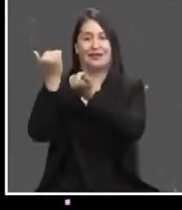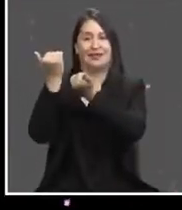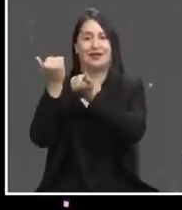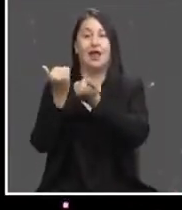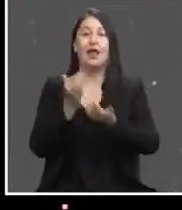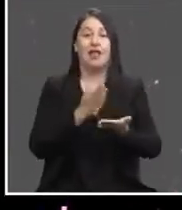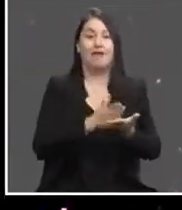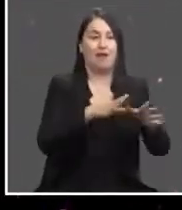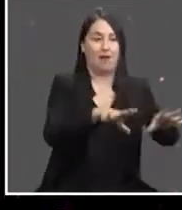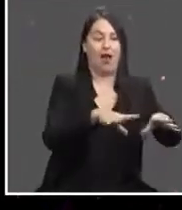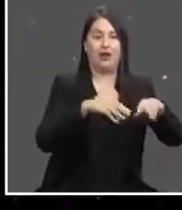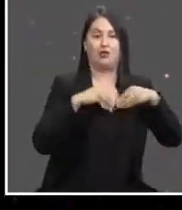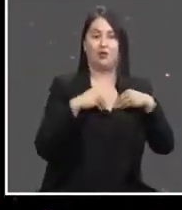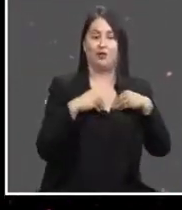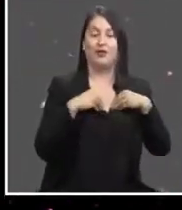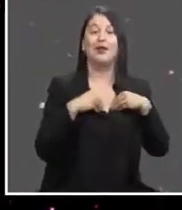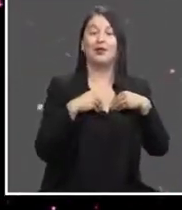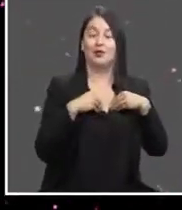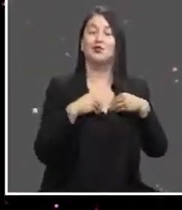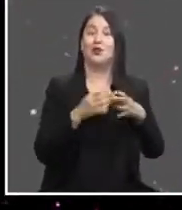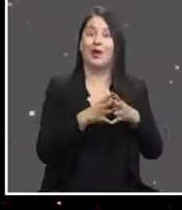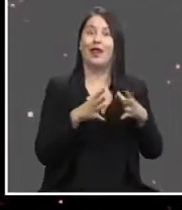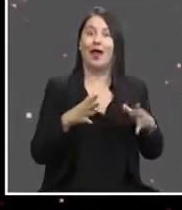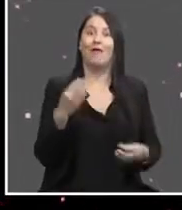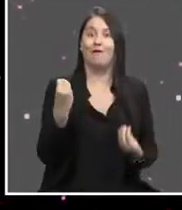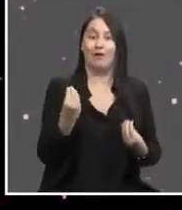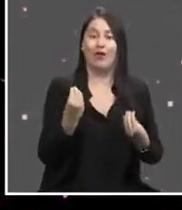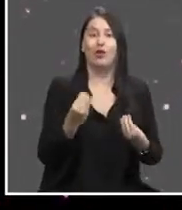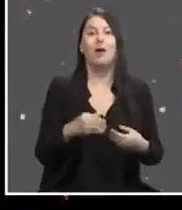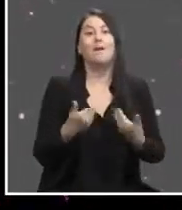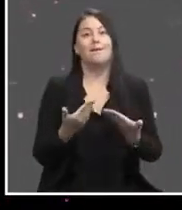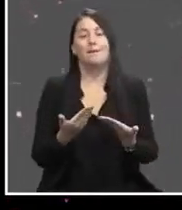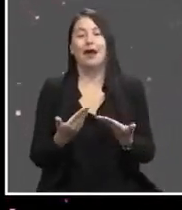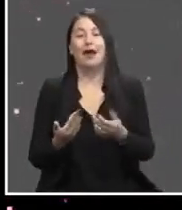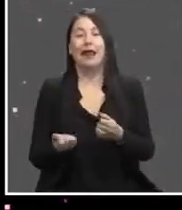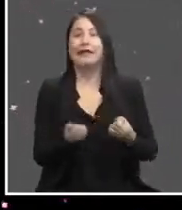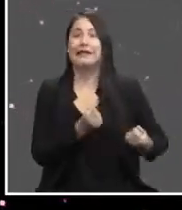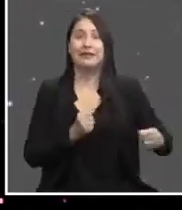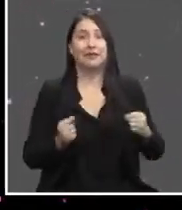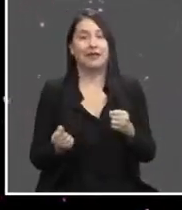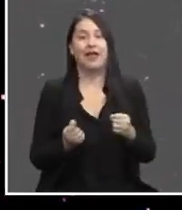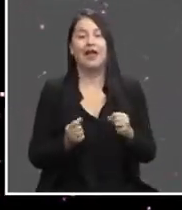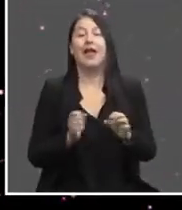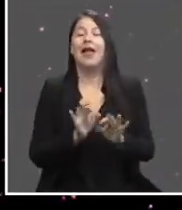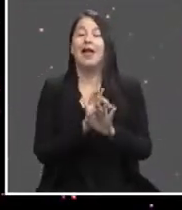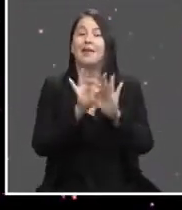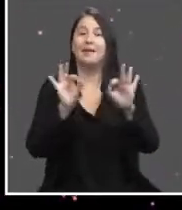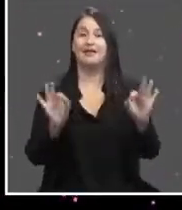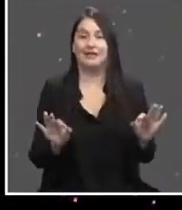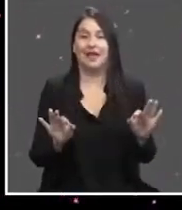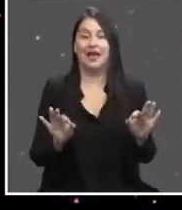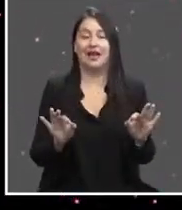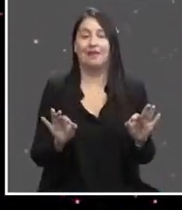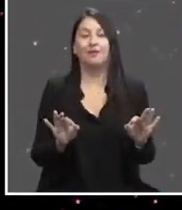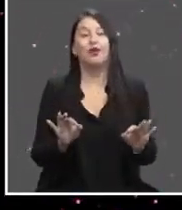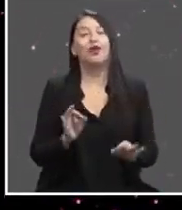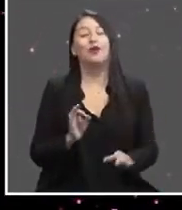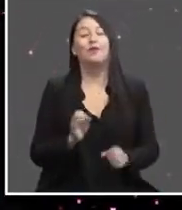are clear positives and limiting warming is still achievable. It's still available to